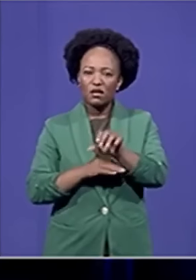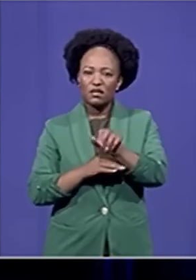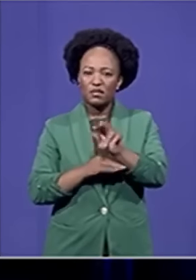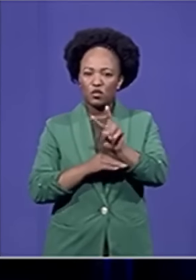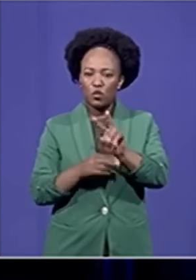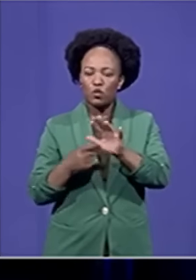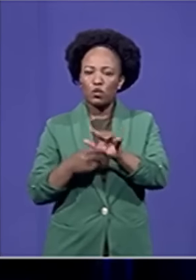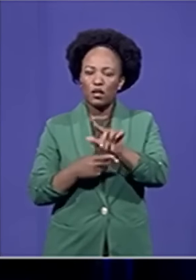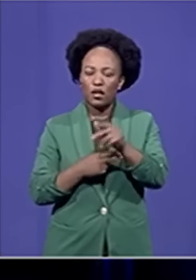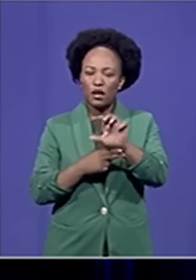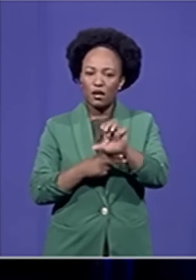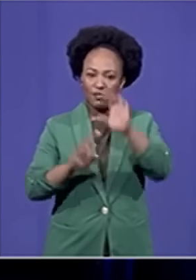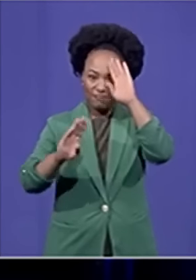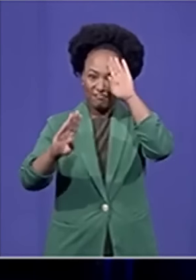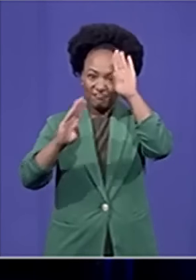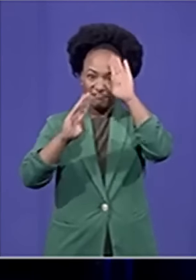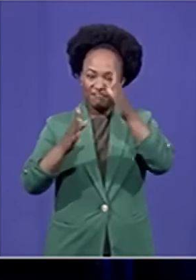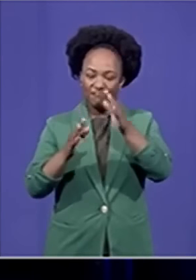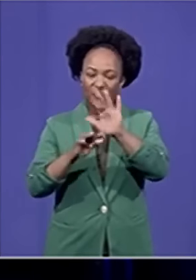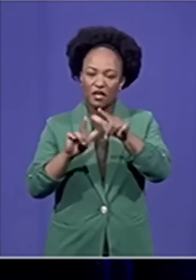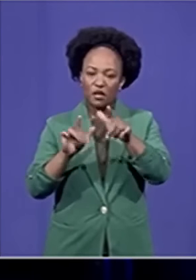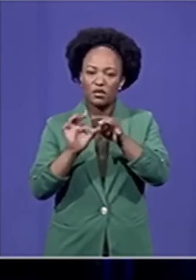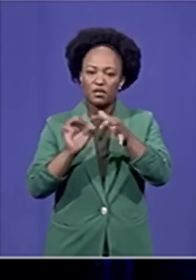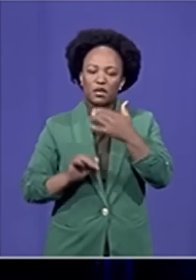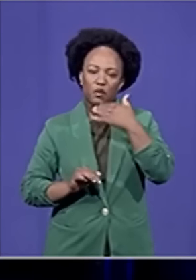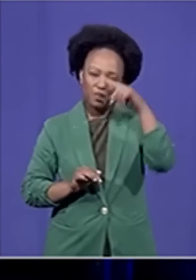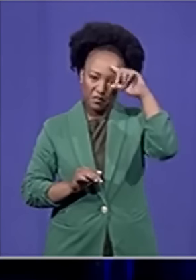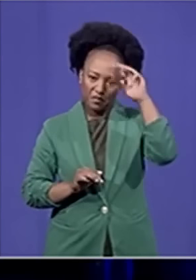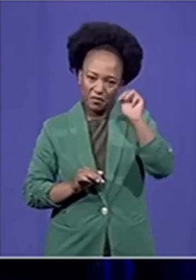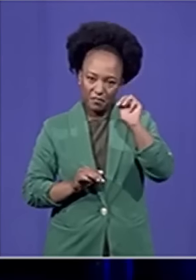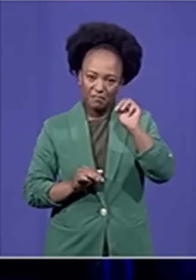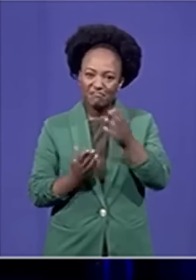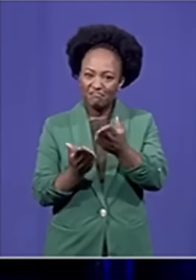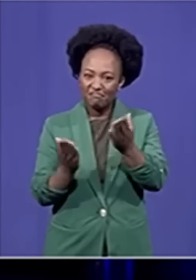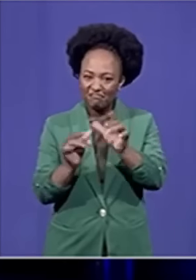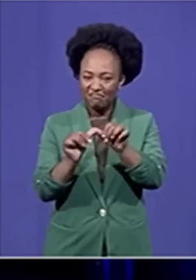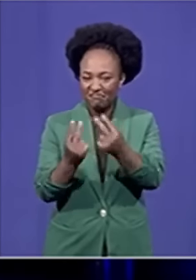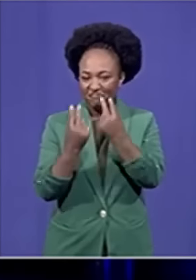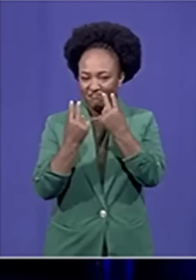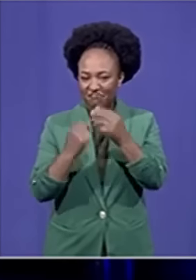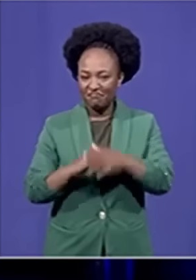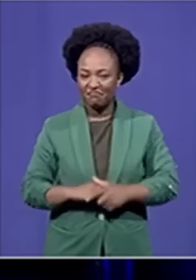le hae wa o dumedisa phirimaneng ena punya matso ke na le Mphotime ka hona dula le rona.